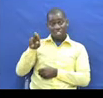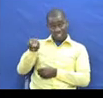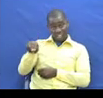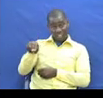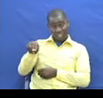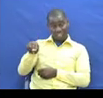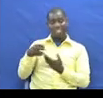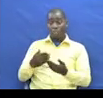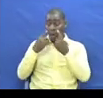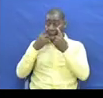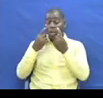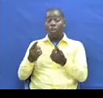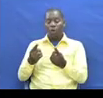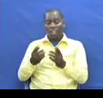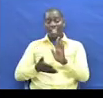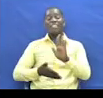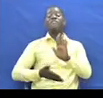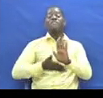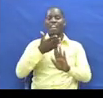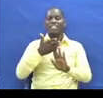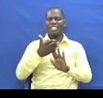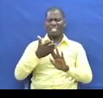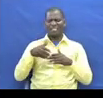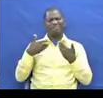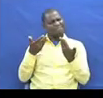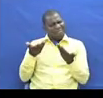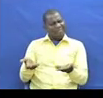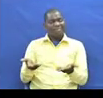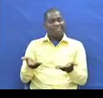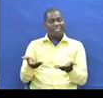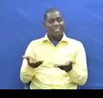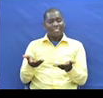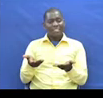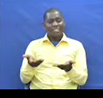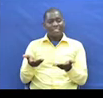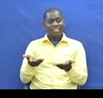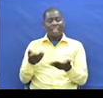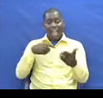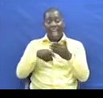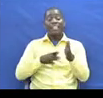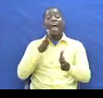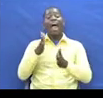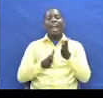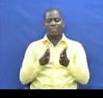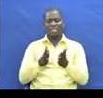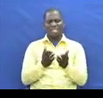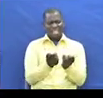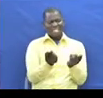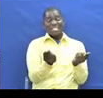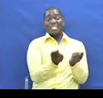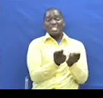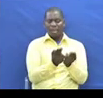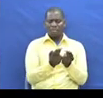there, just look on the first entry. If there is an element, the same element in